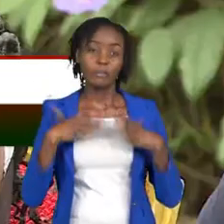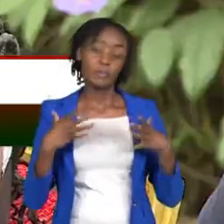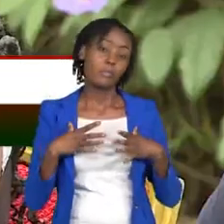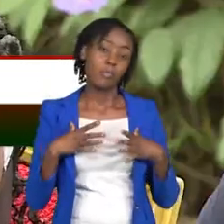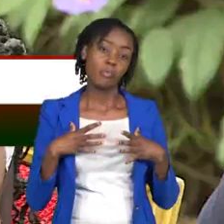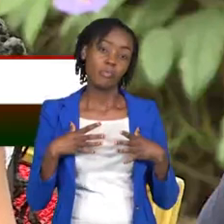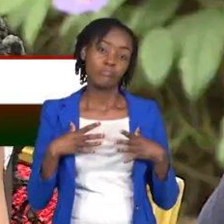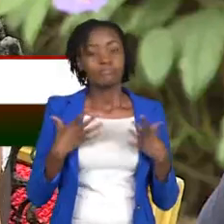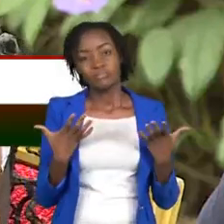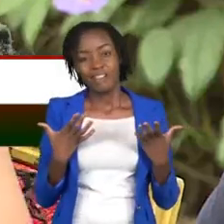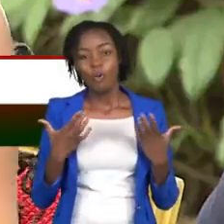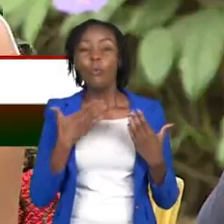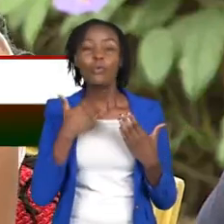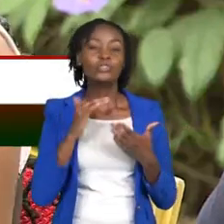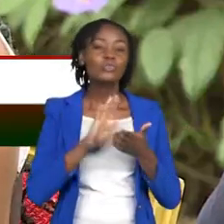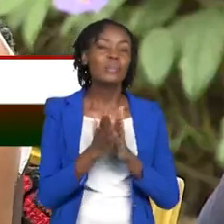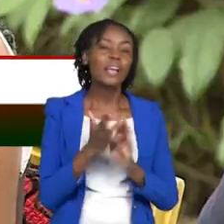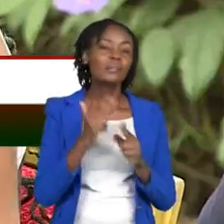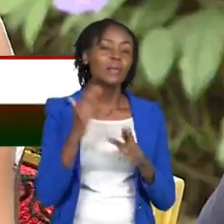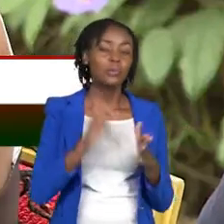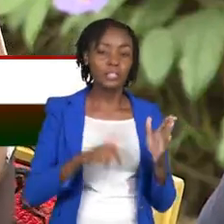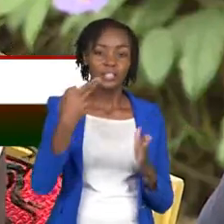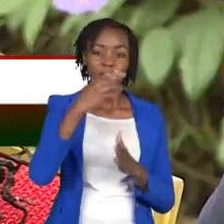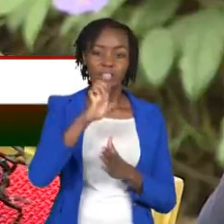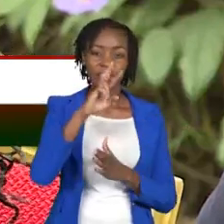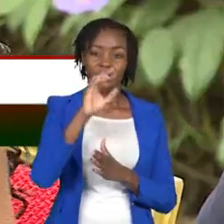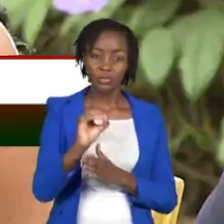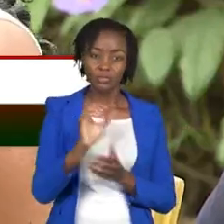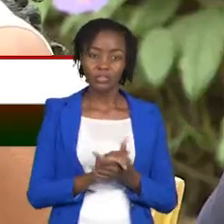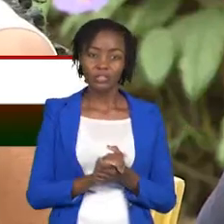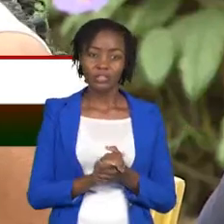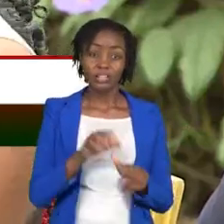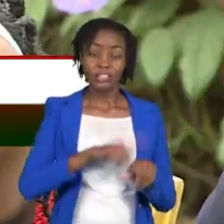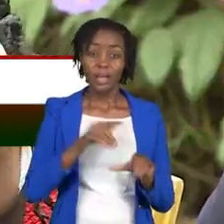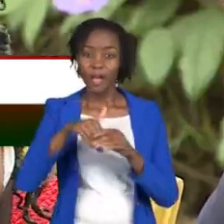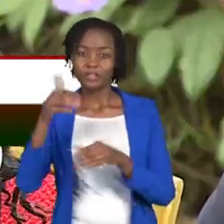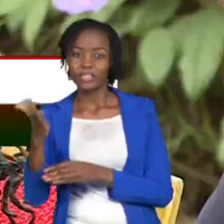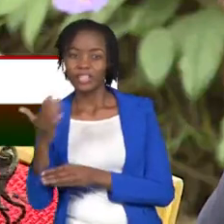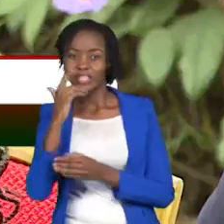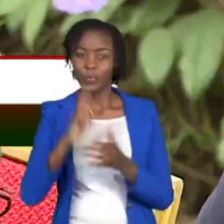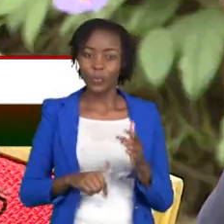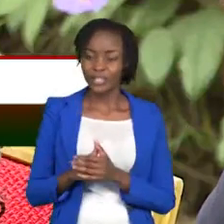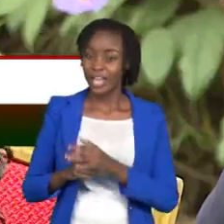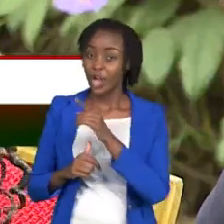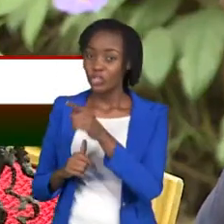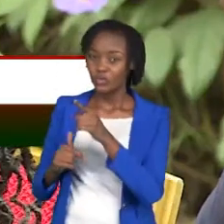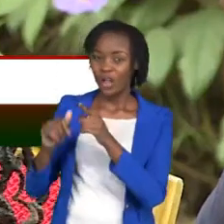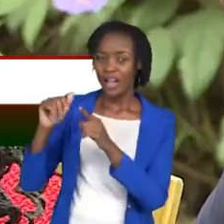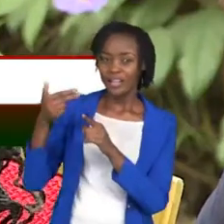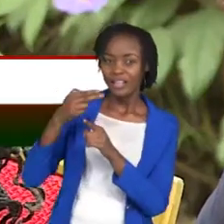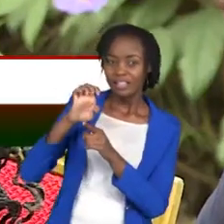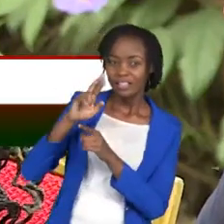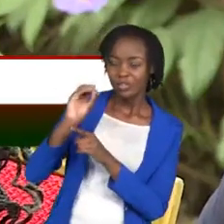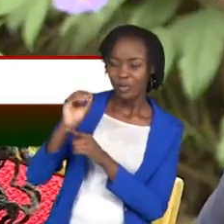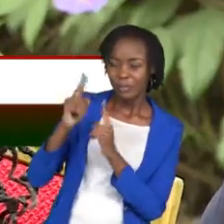day, I mean, when, like today right now, you hear when you go out there, mini Shujaa, piawe kagina we ni Shujaa, you know, but what have you